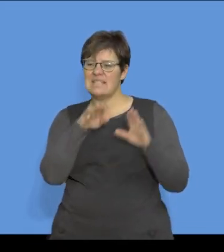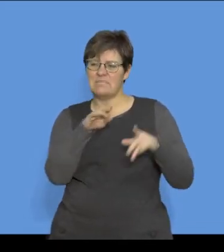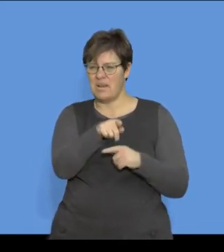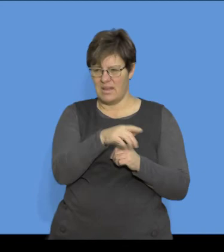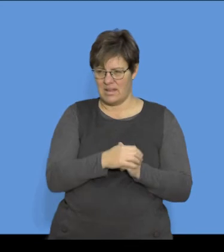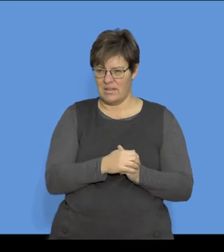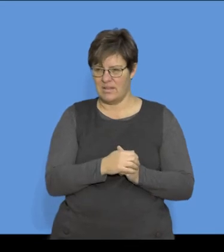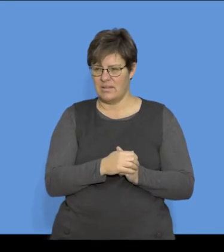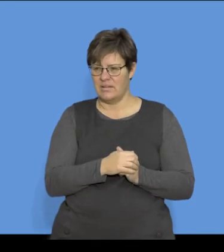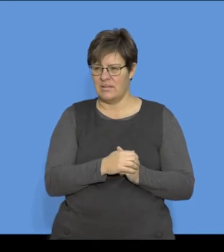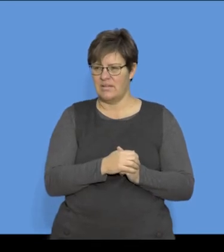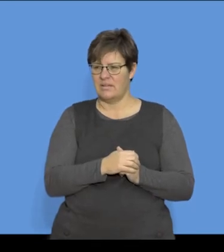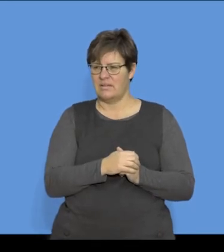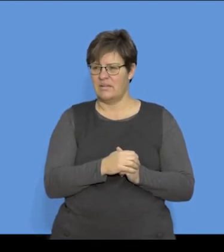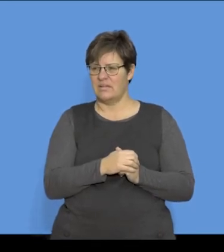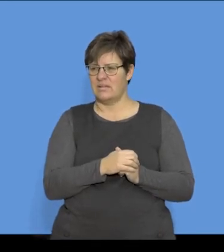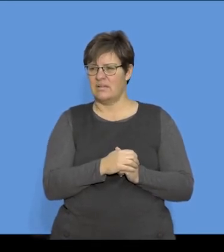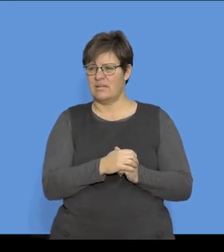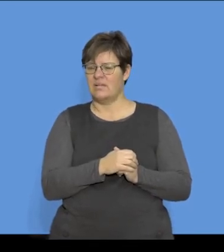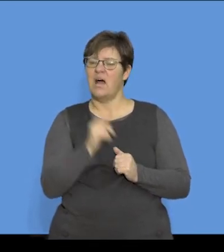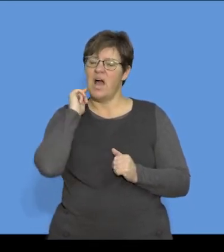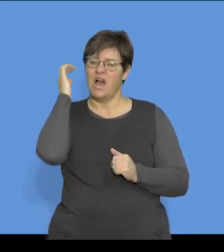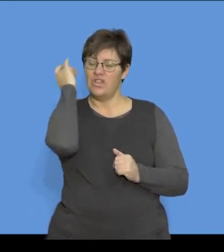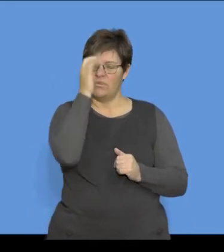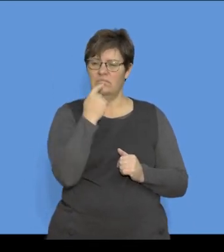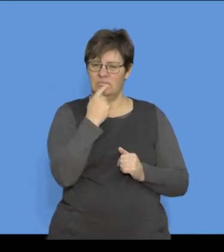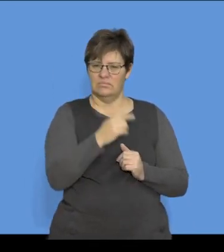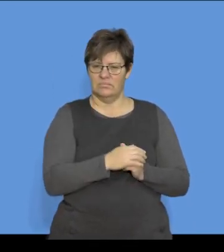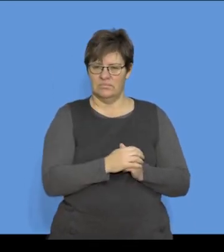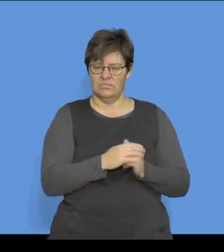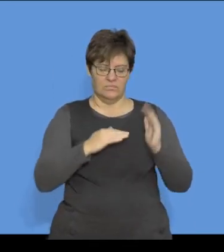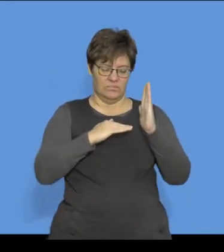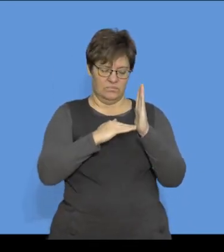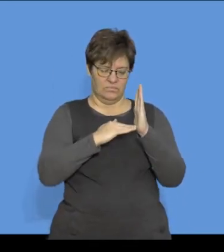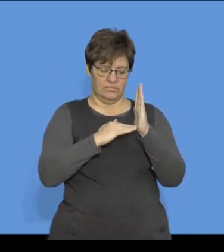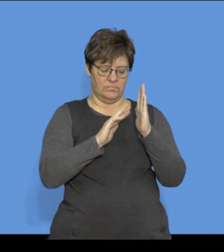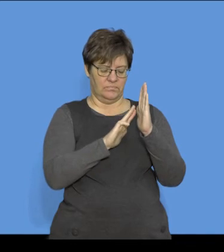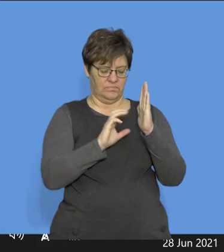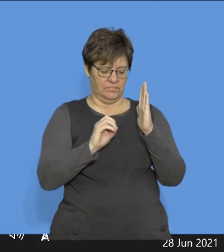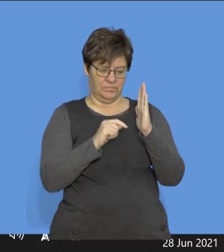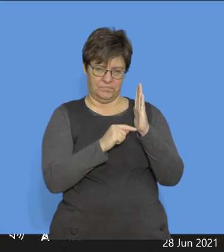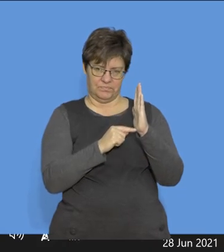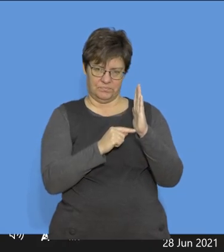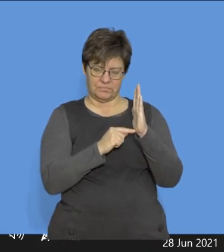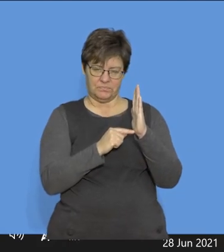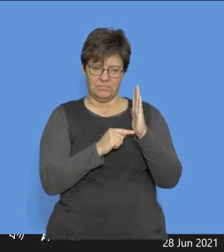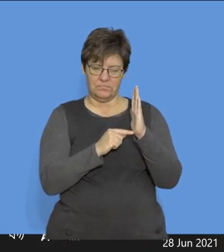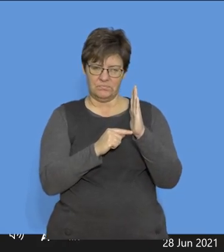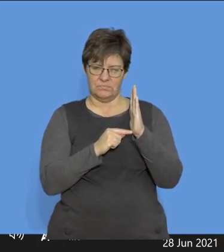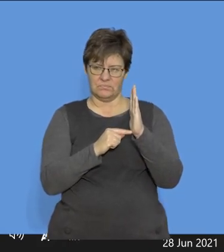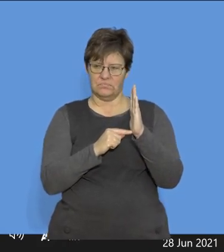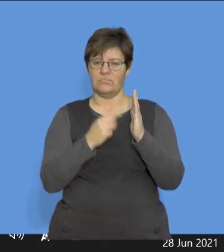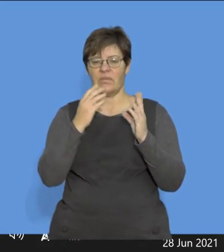and talk about this theorem where I say in a right-angled triangle, I must always have